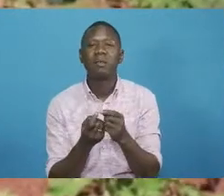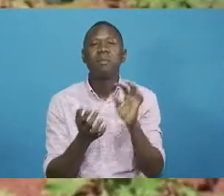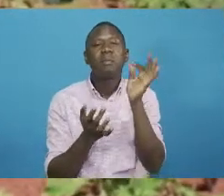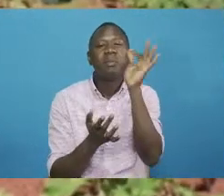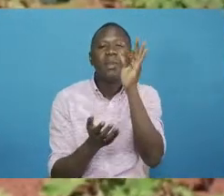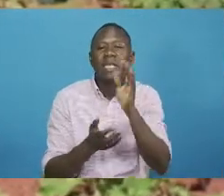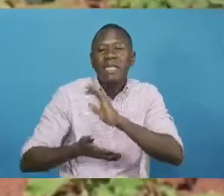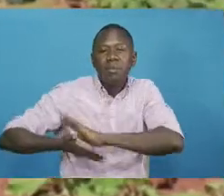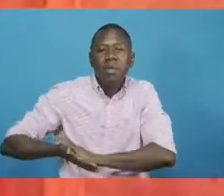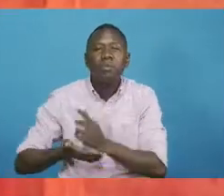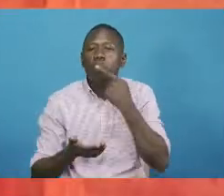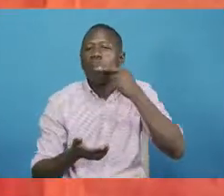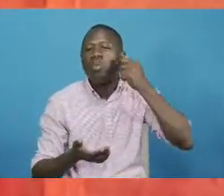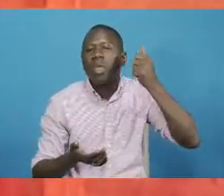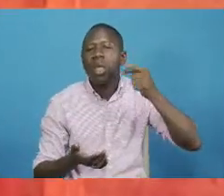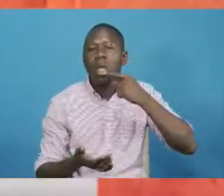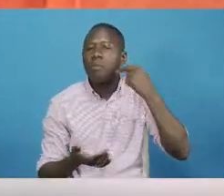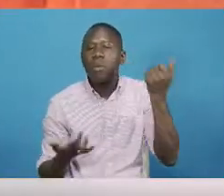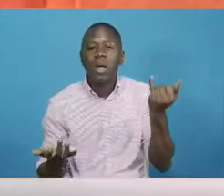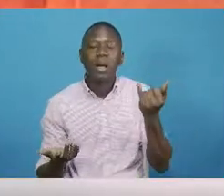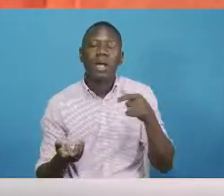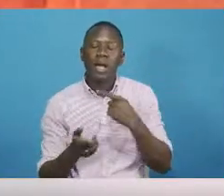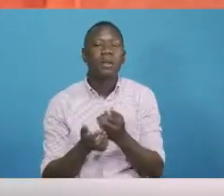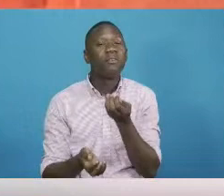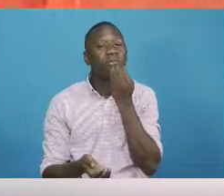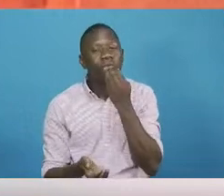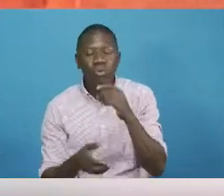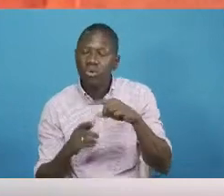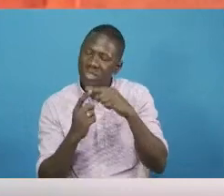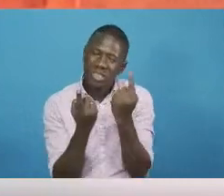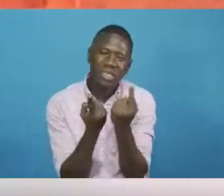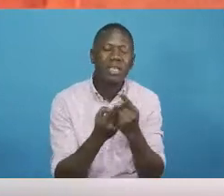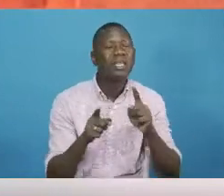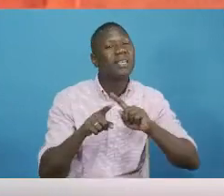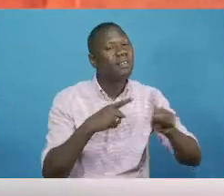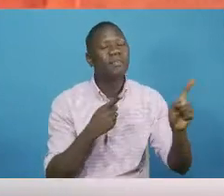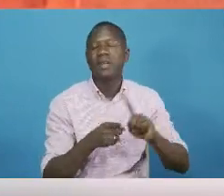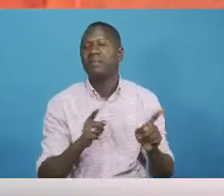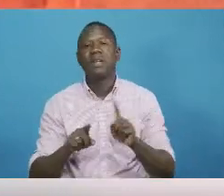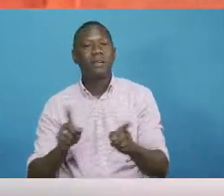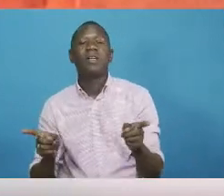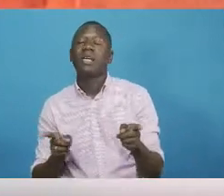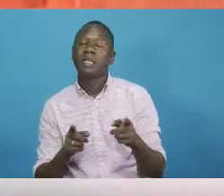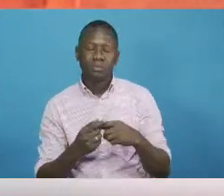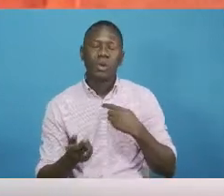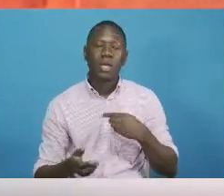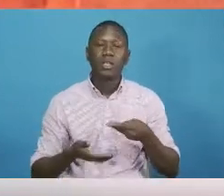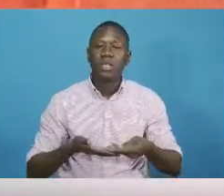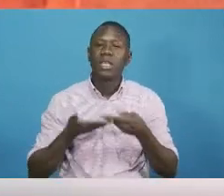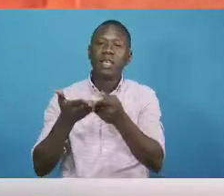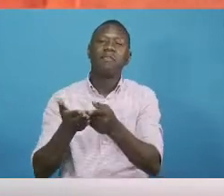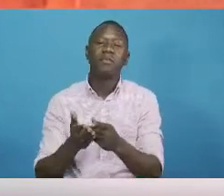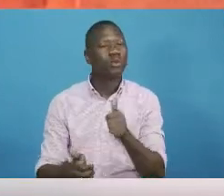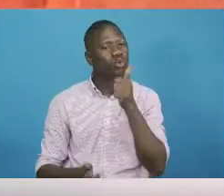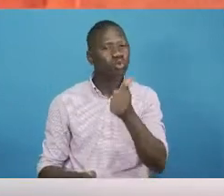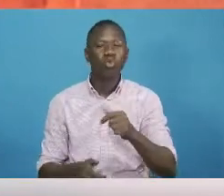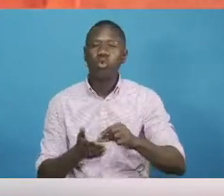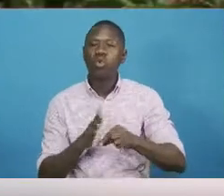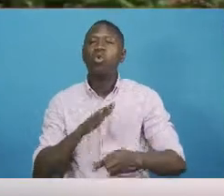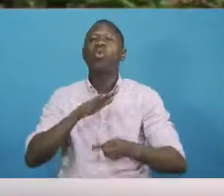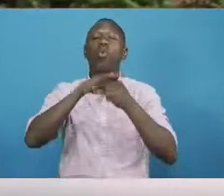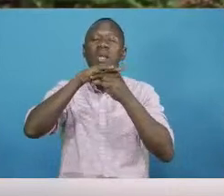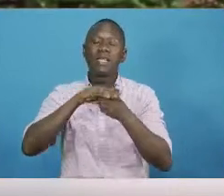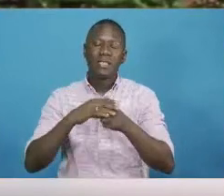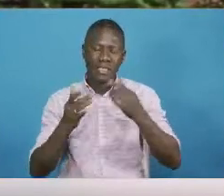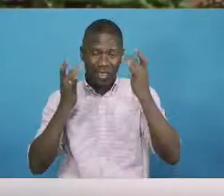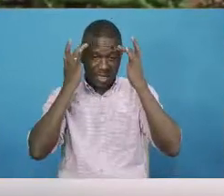food processing, using best practices by providing adequate and quality skills and